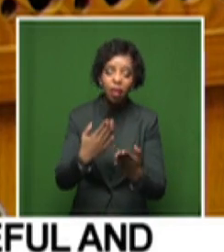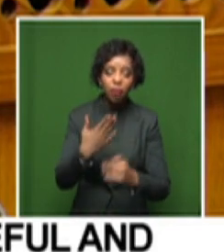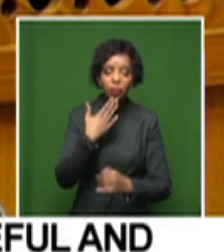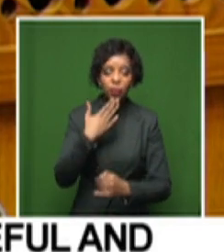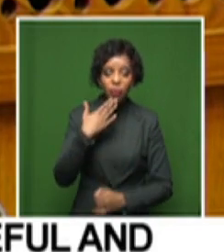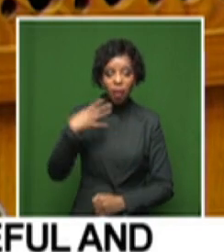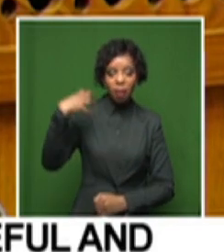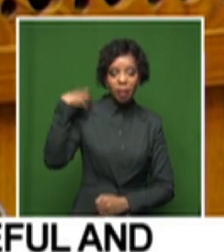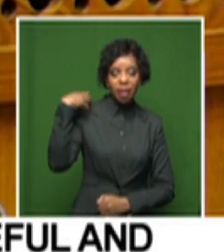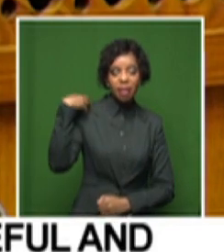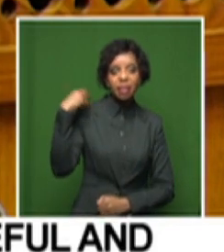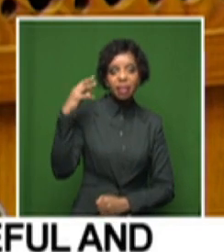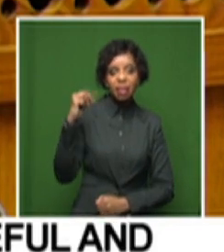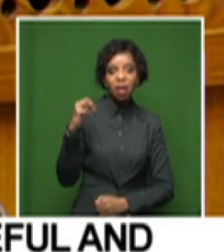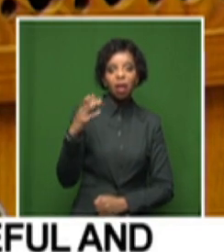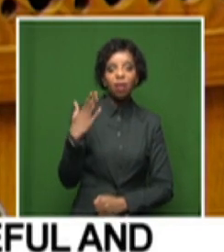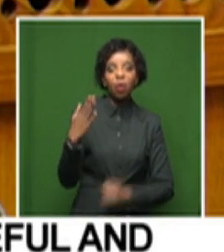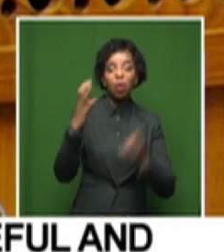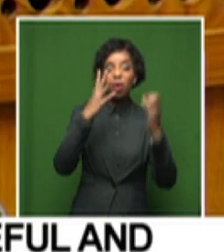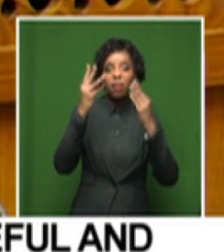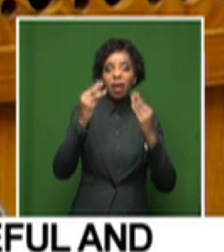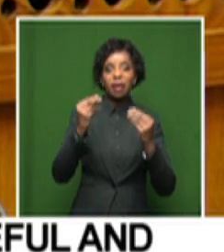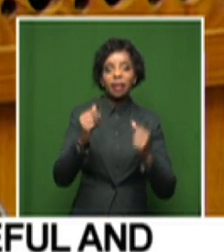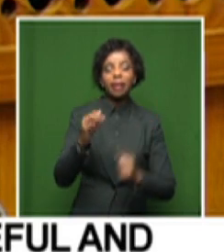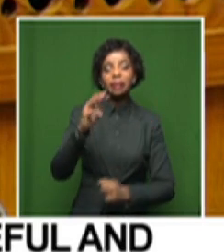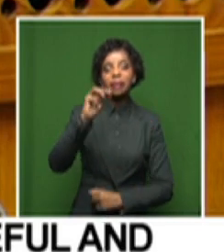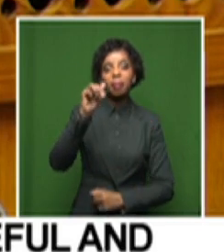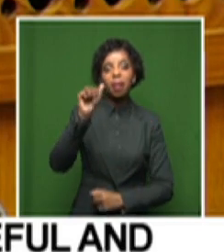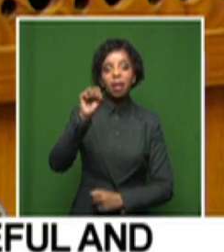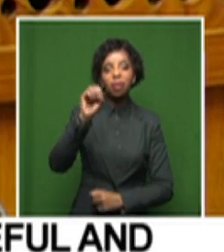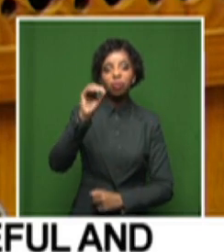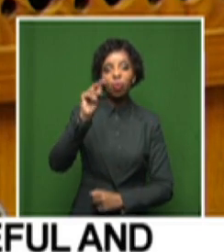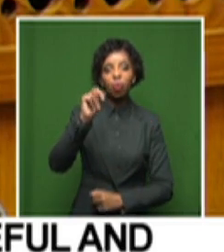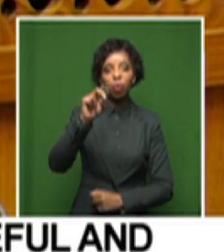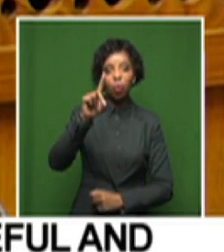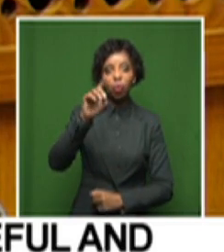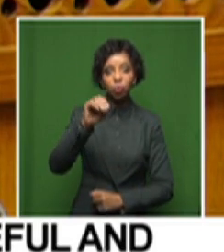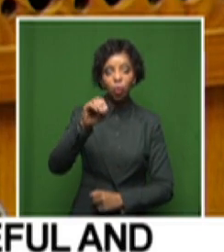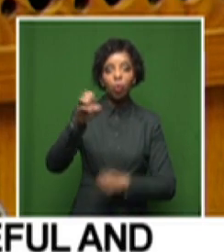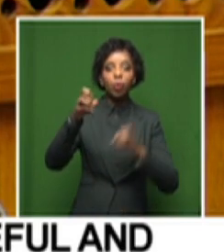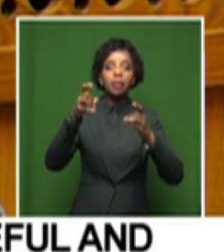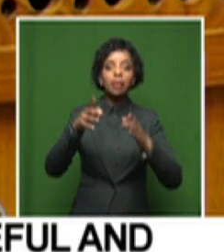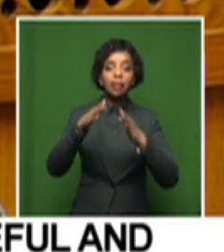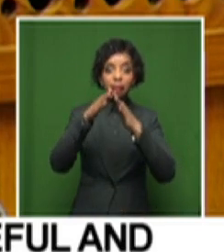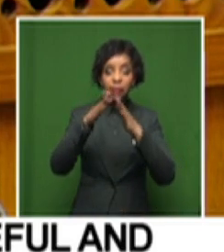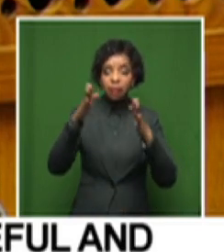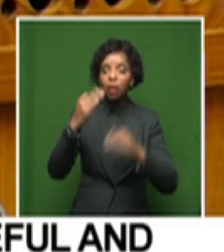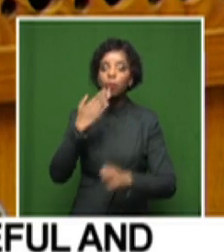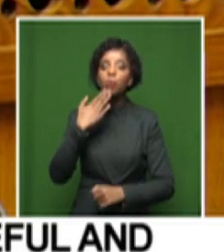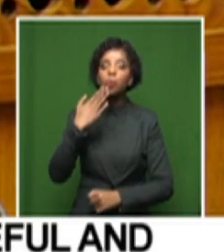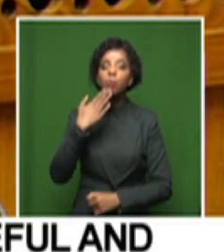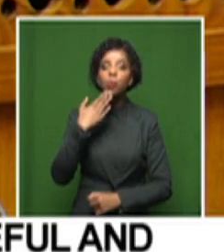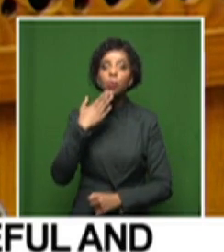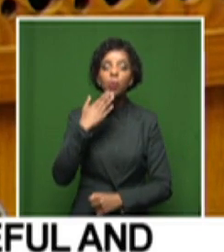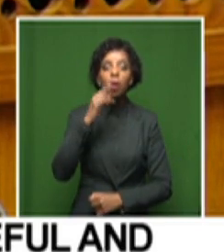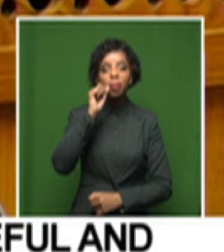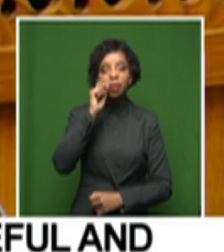Dr. David Masondo, and the Director General of the National Treasury, Mr. Dondo Mukhajane,